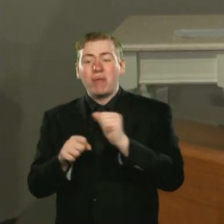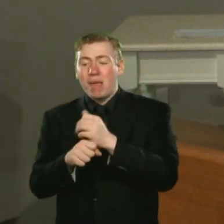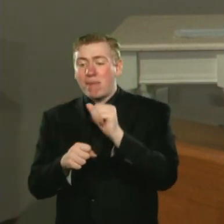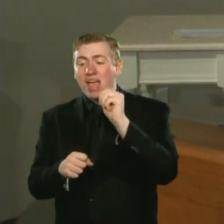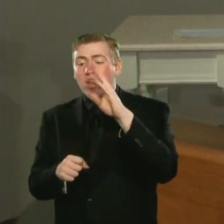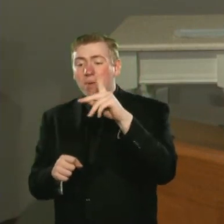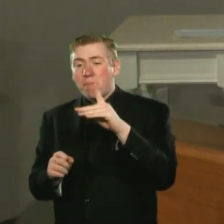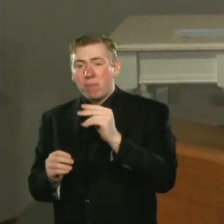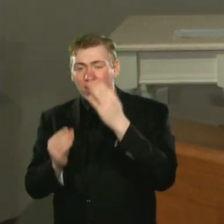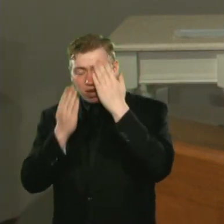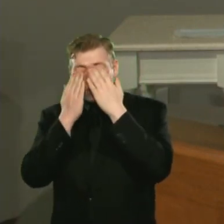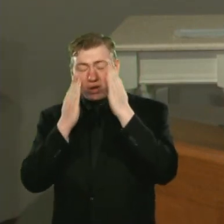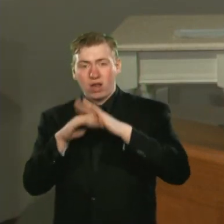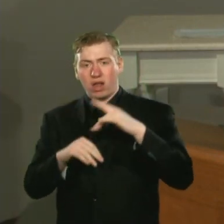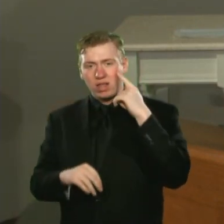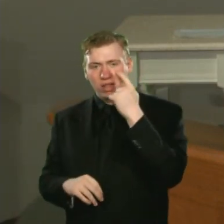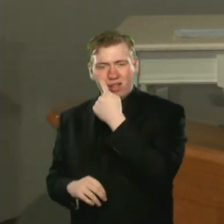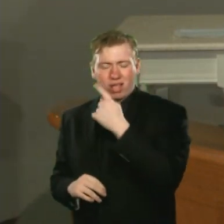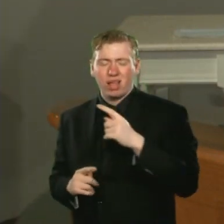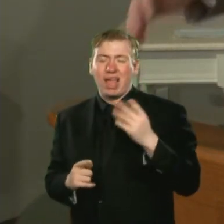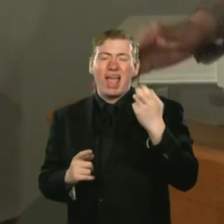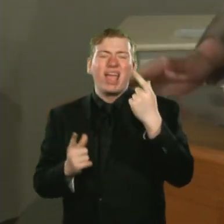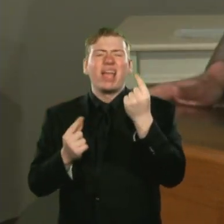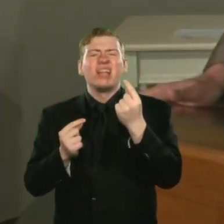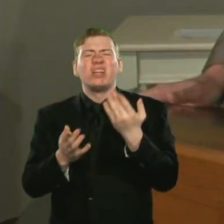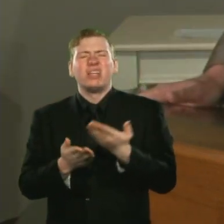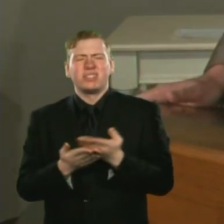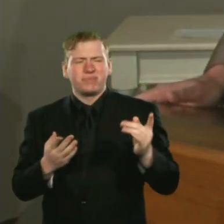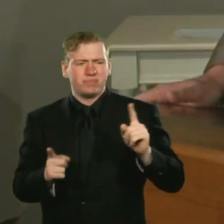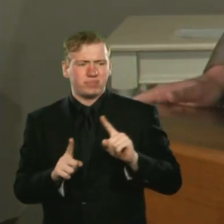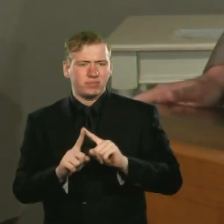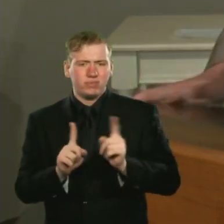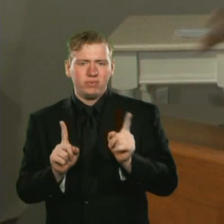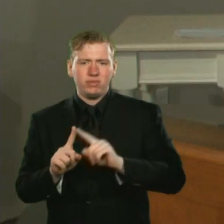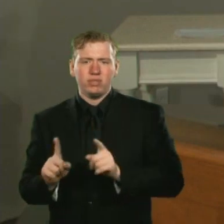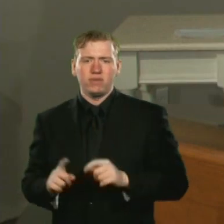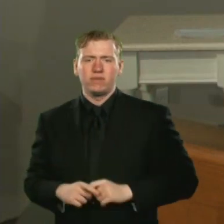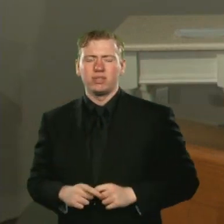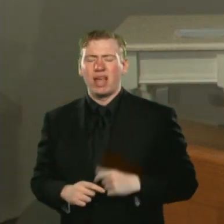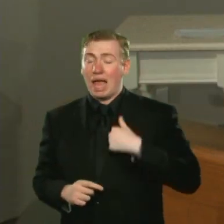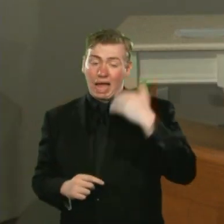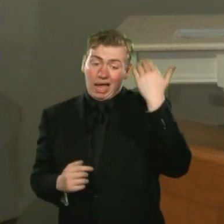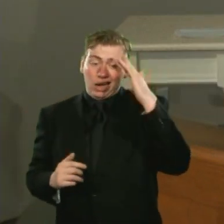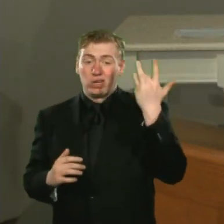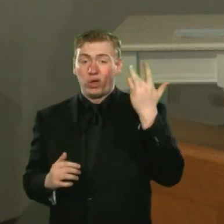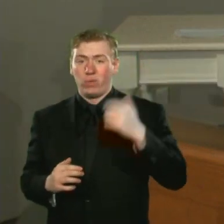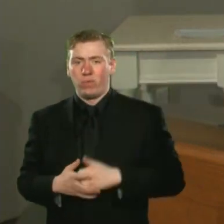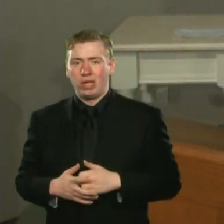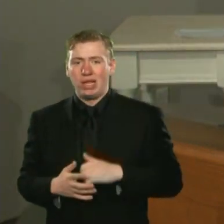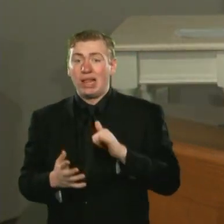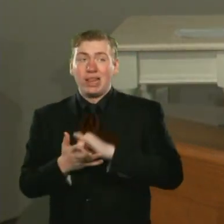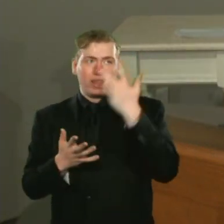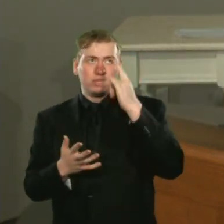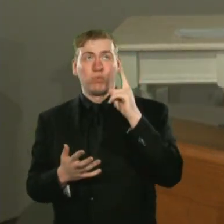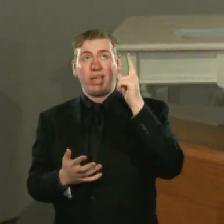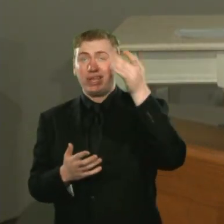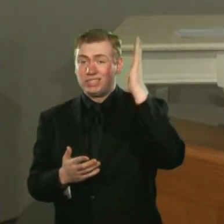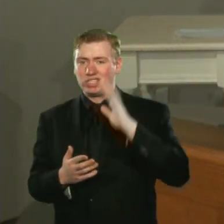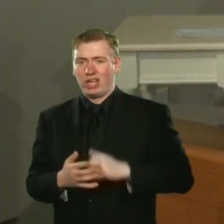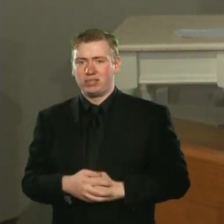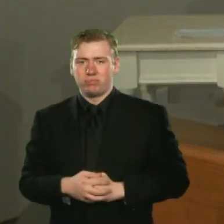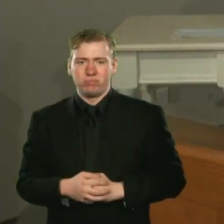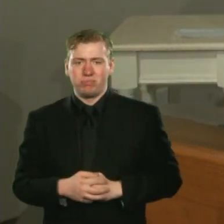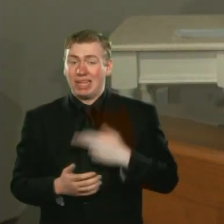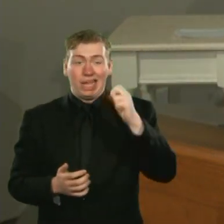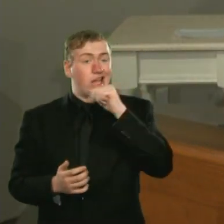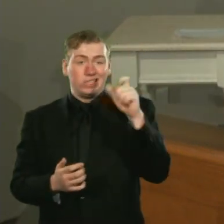pie and puts that on his eyes. He does things differently. I don't know why. That's why he's God. He